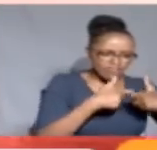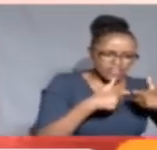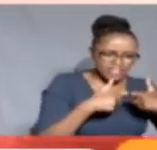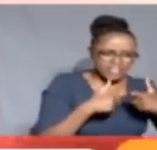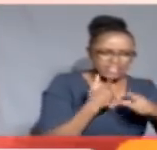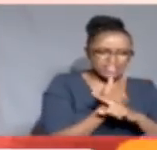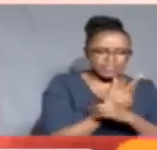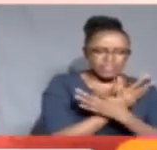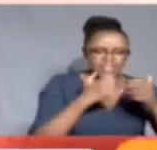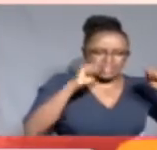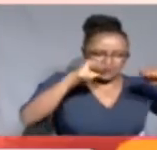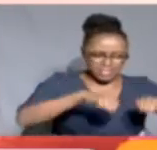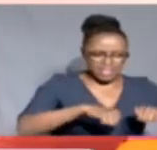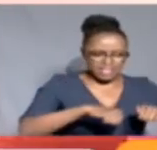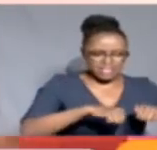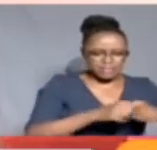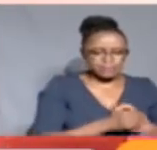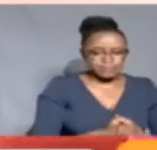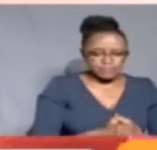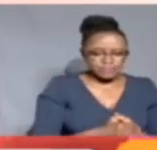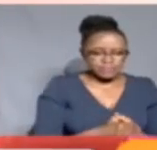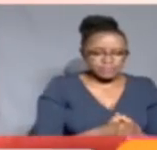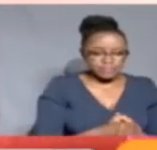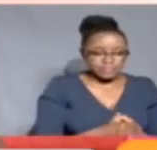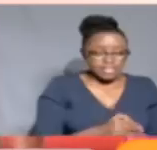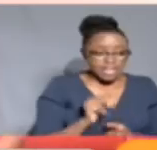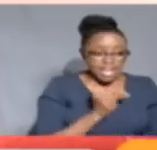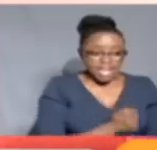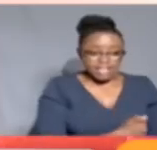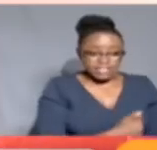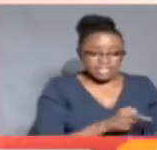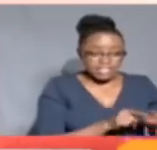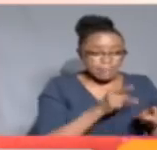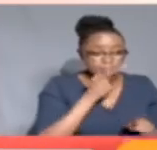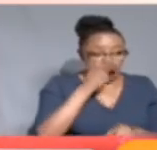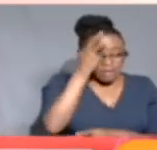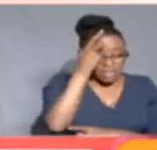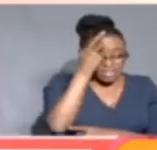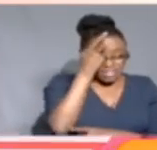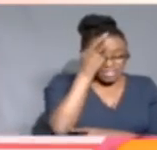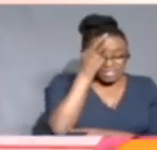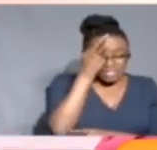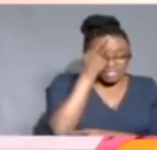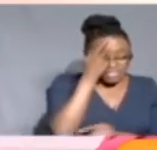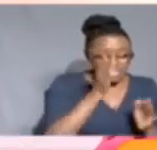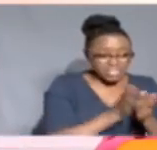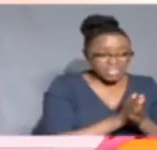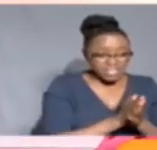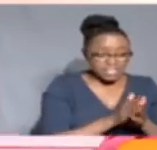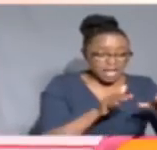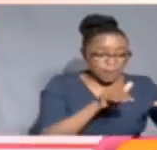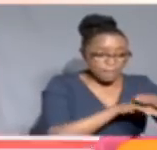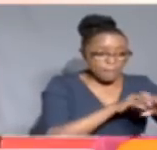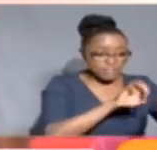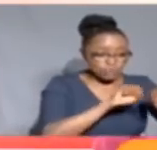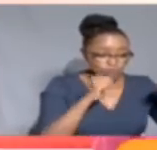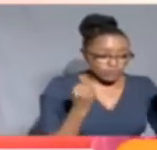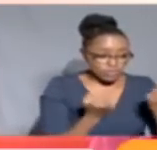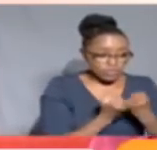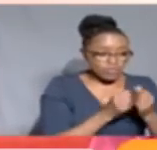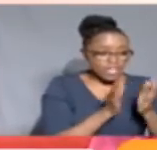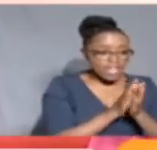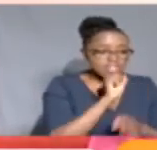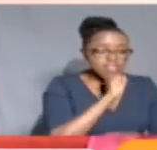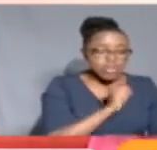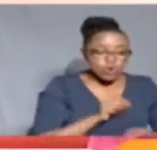things. And us as parents and members of society and older